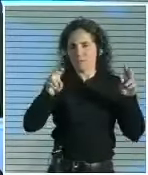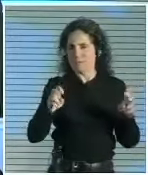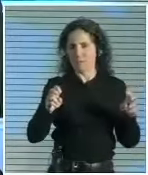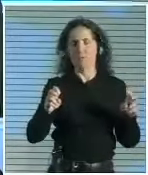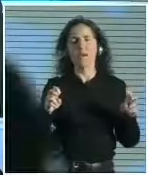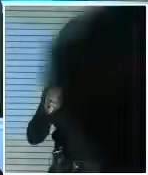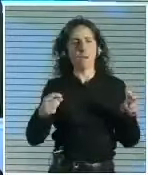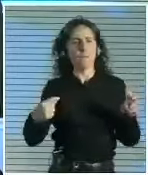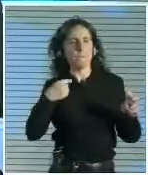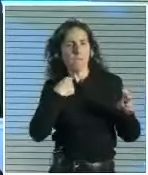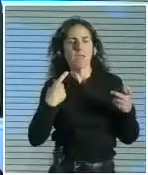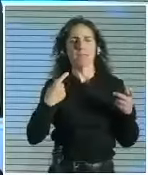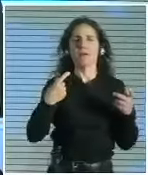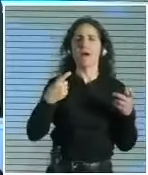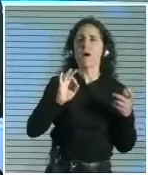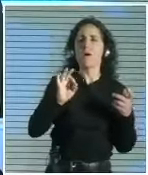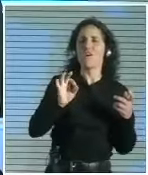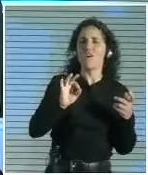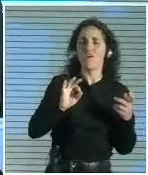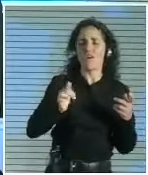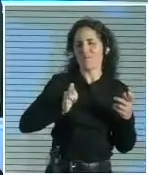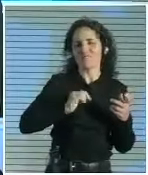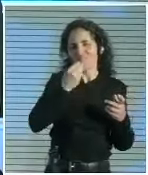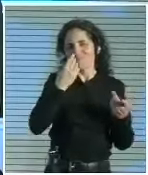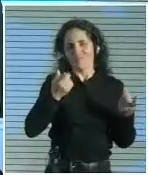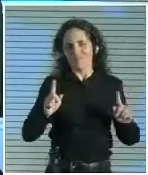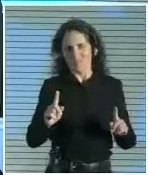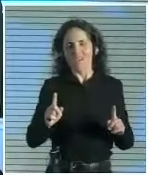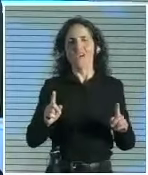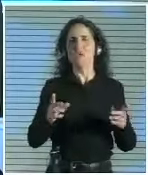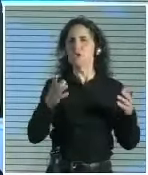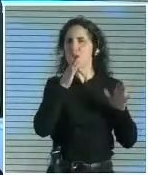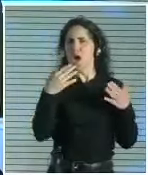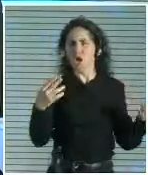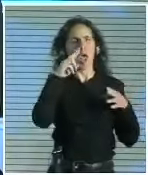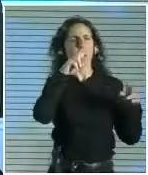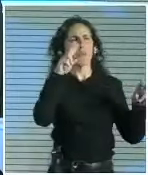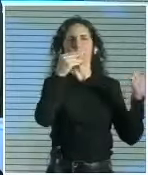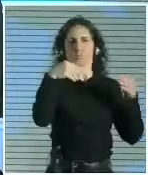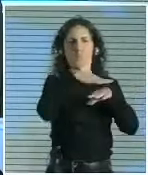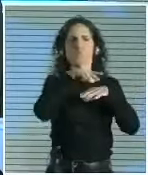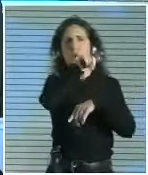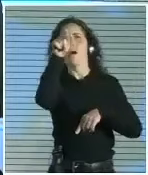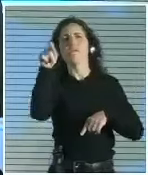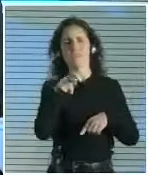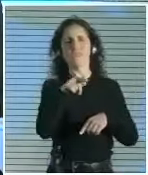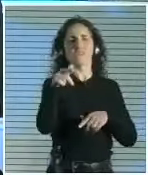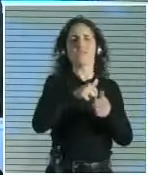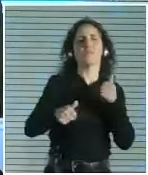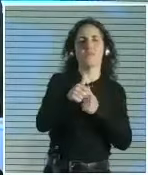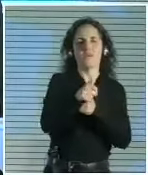seeing global brands and also governments setting priorities, legislation, restrictions